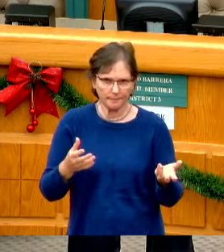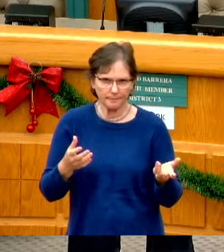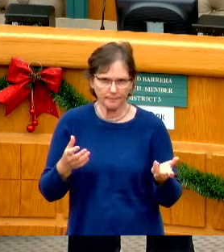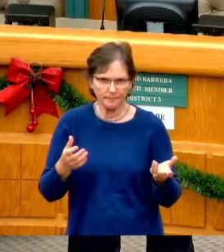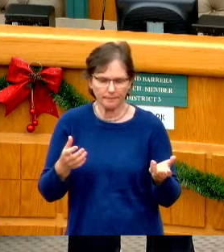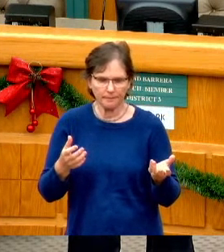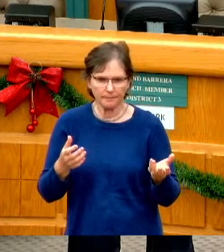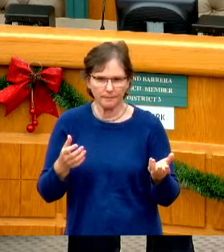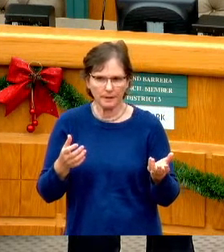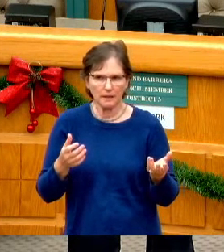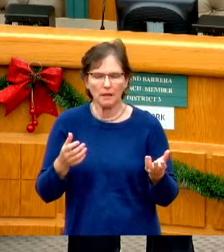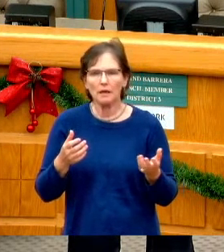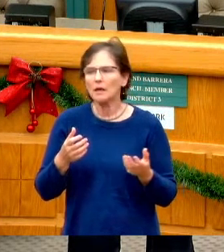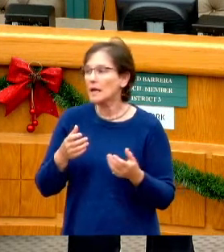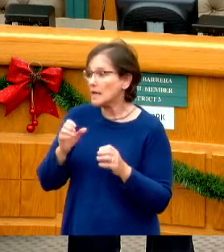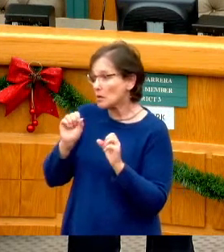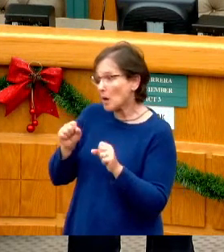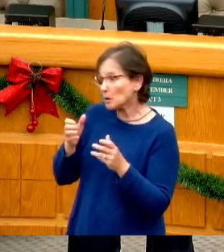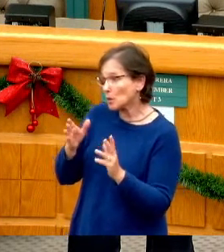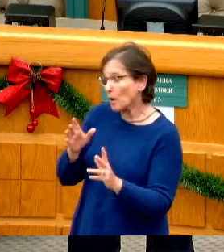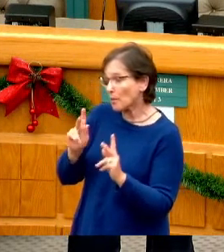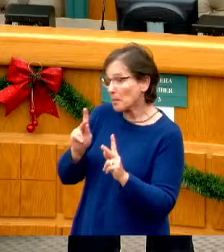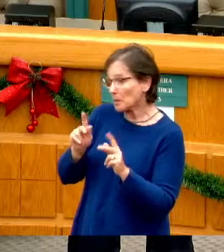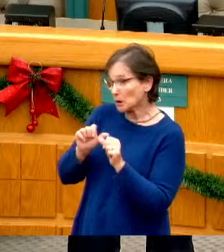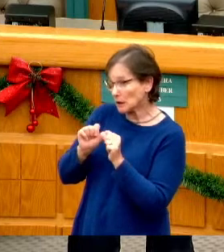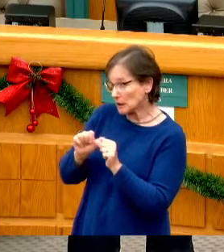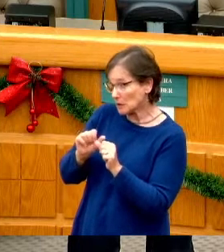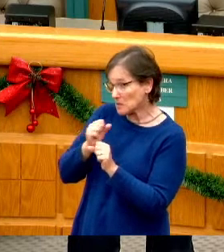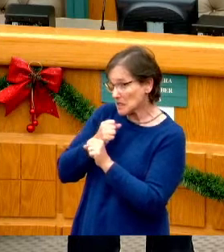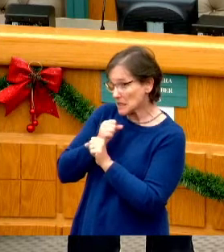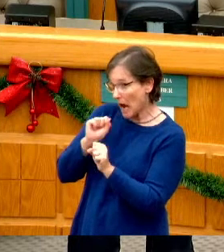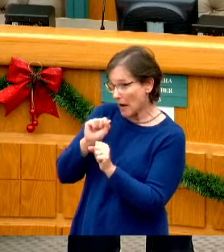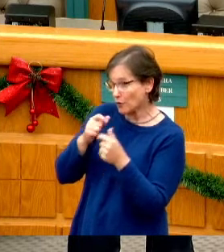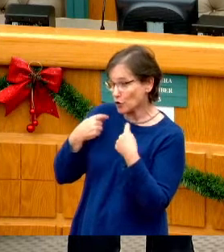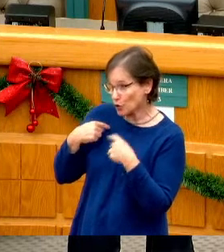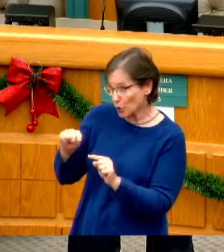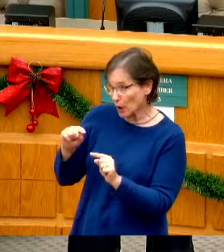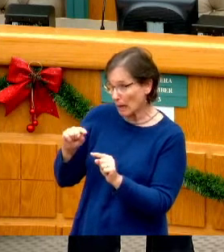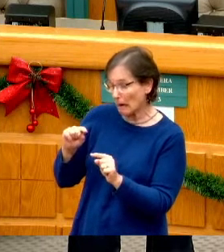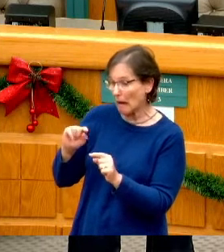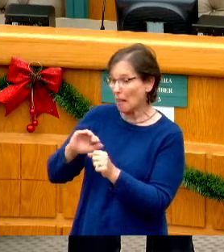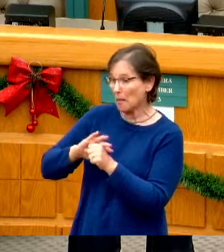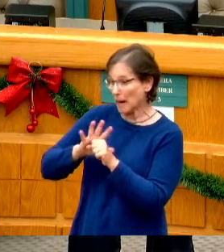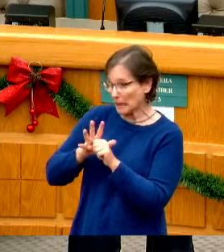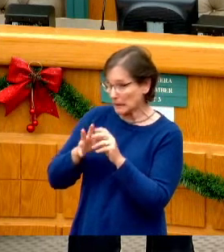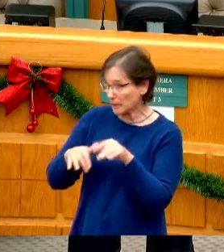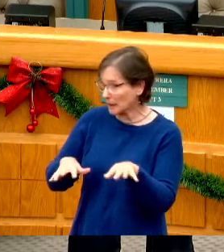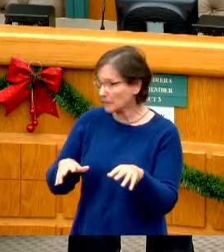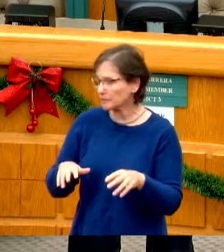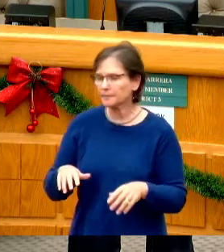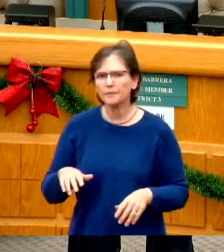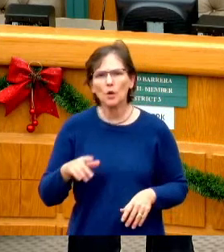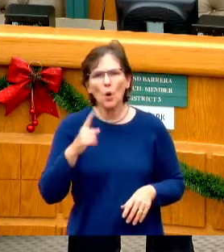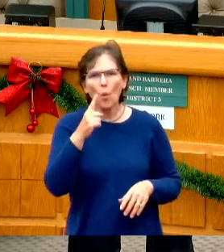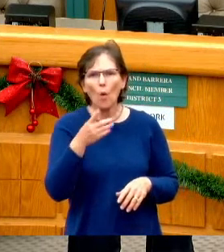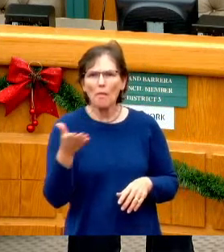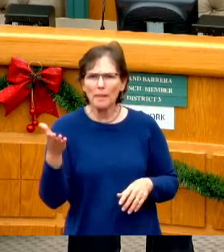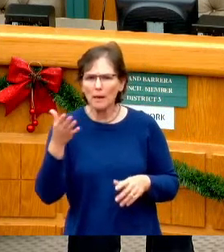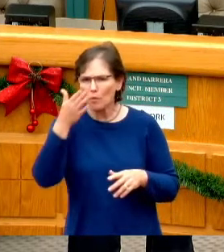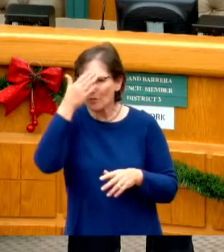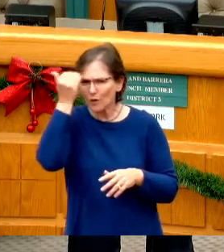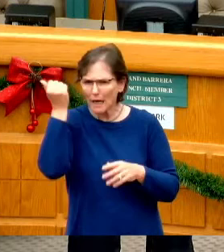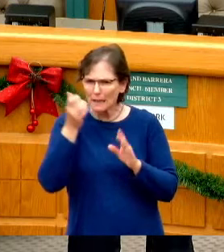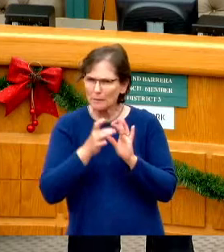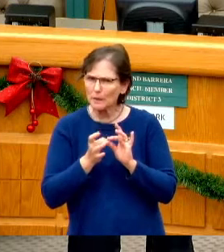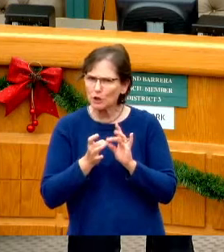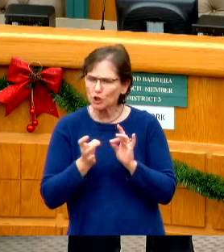stay safe during this pandemic? I think one that we forget to mention and needs mentioning is